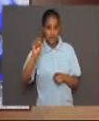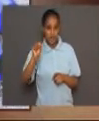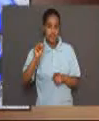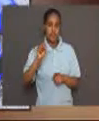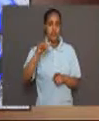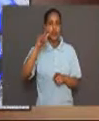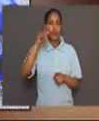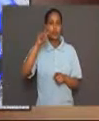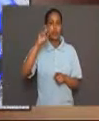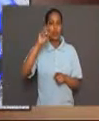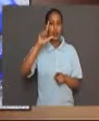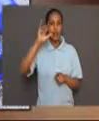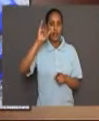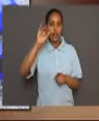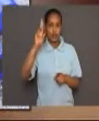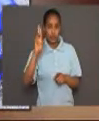polystyrene,